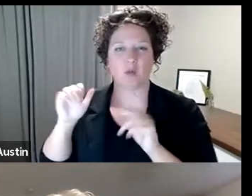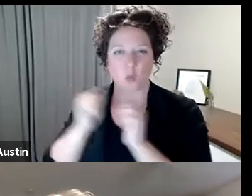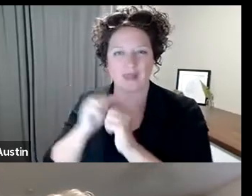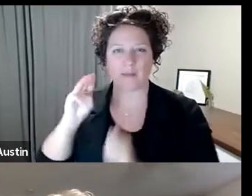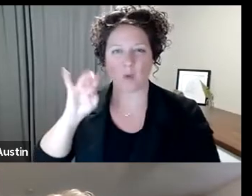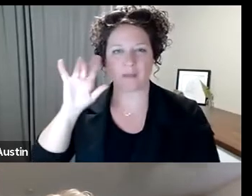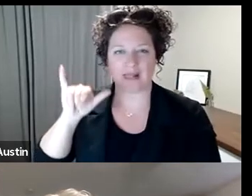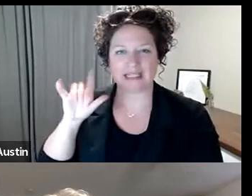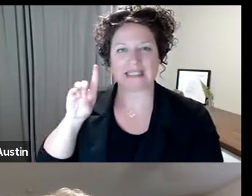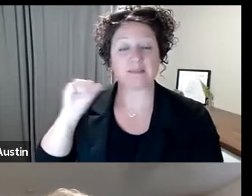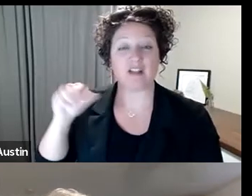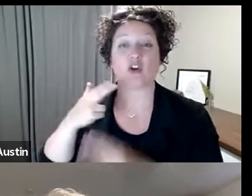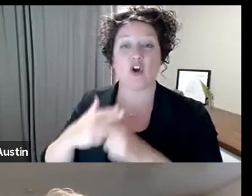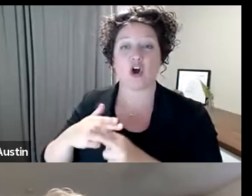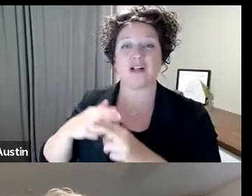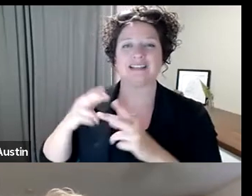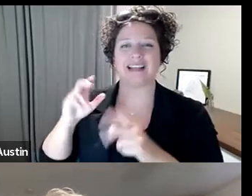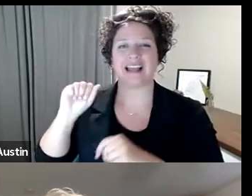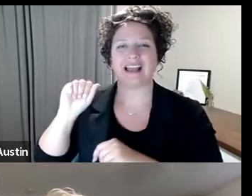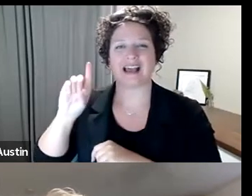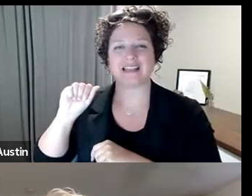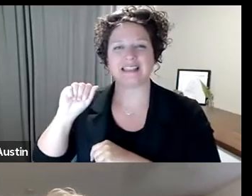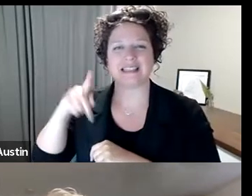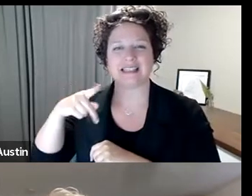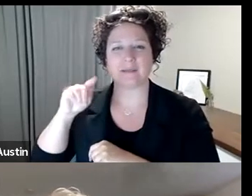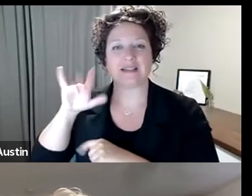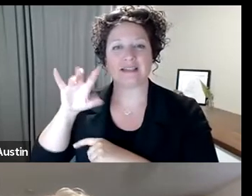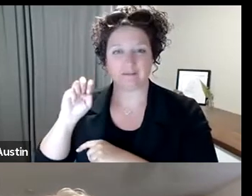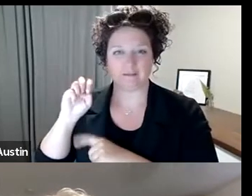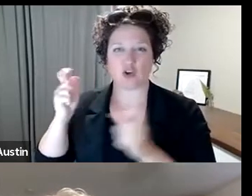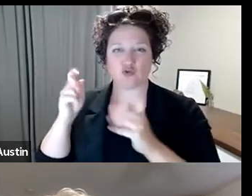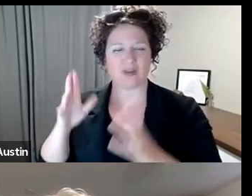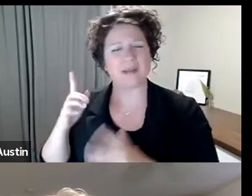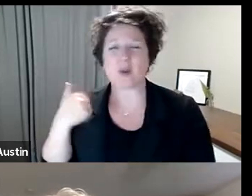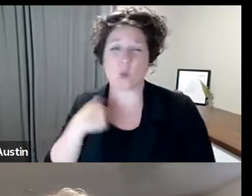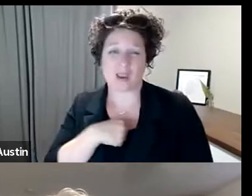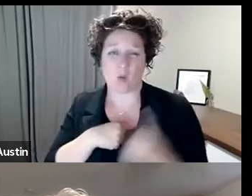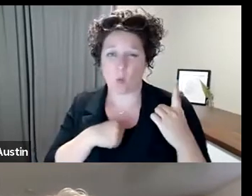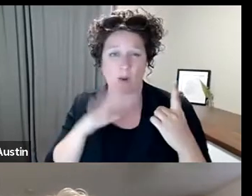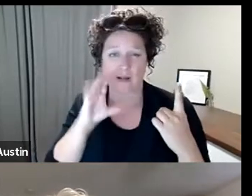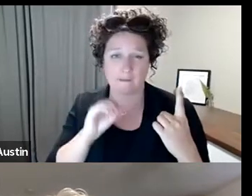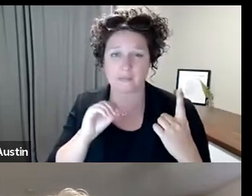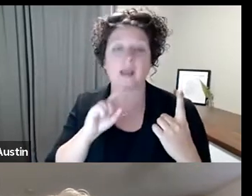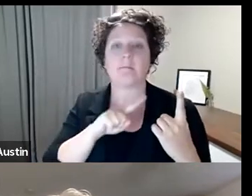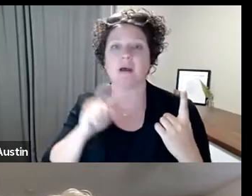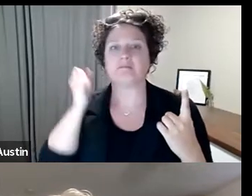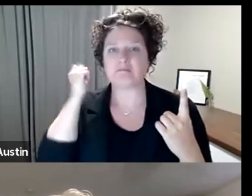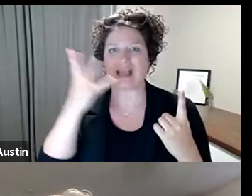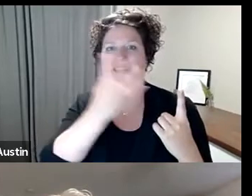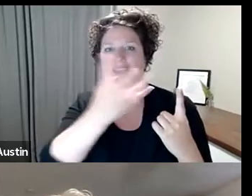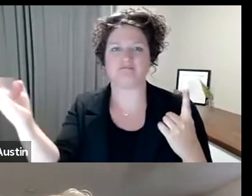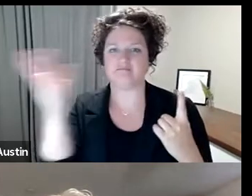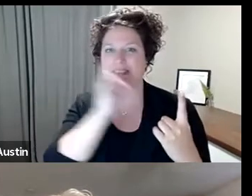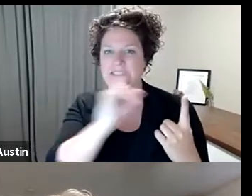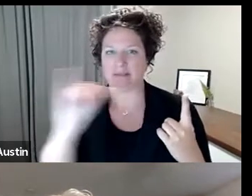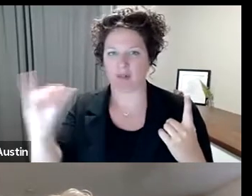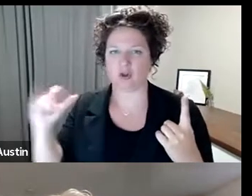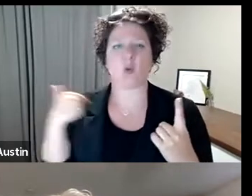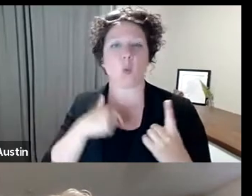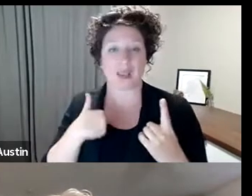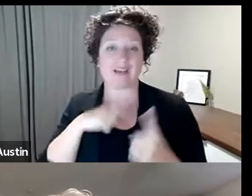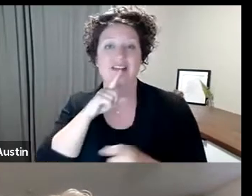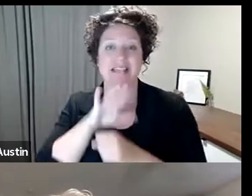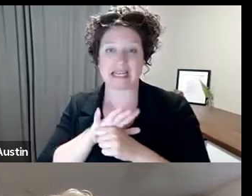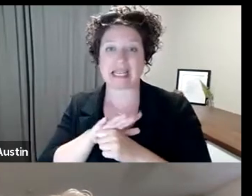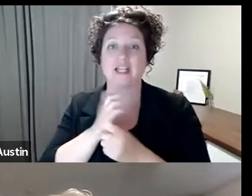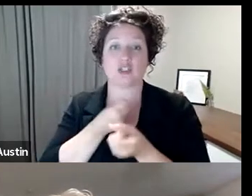the adaptive controller. So just know that we're one company of many, but there's a lot of information and we have a dedicated support team for